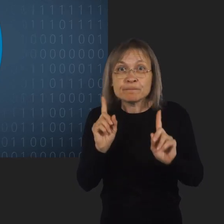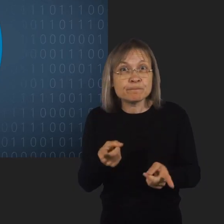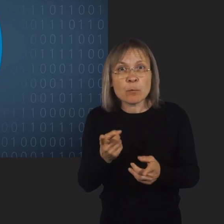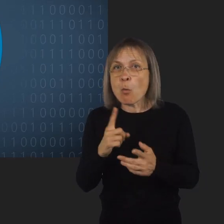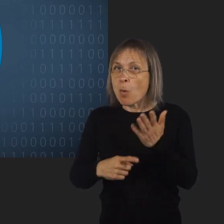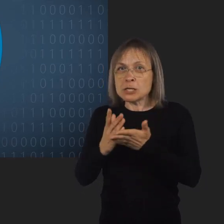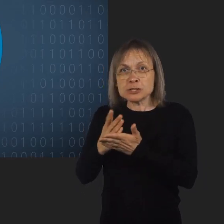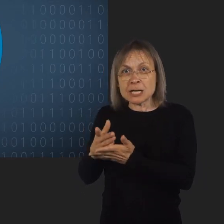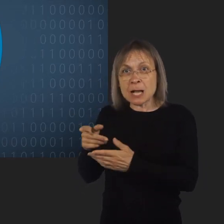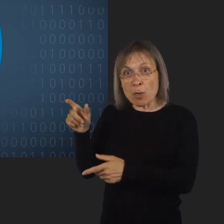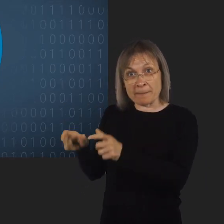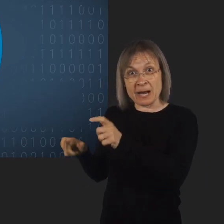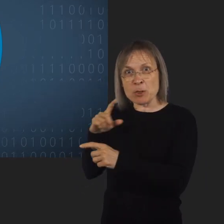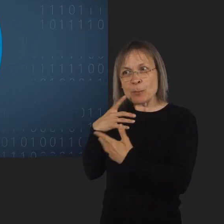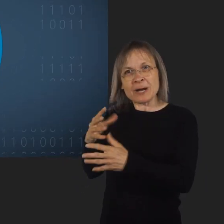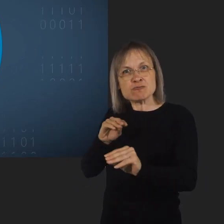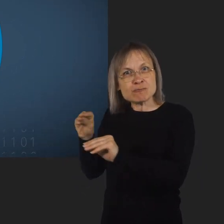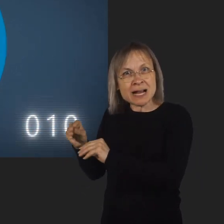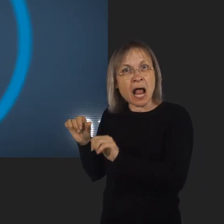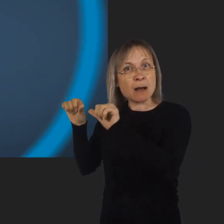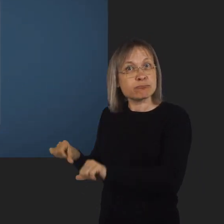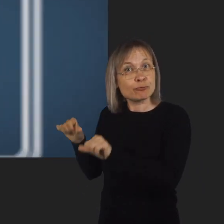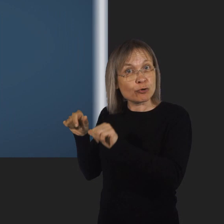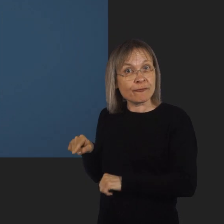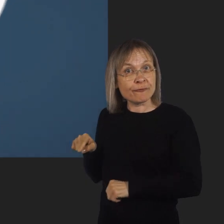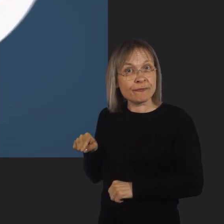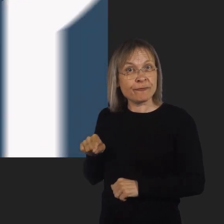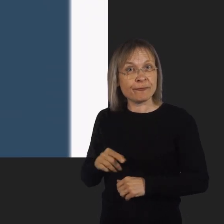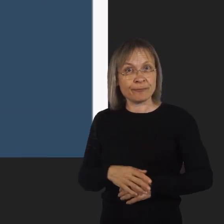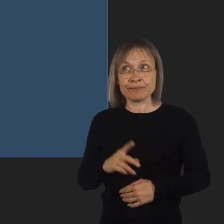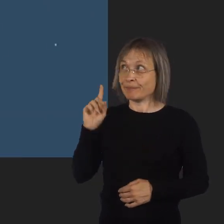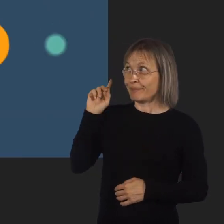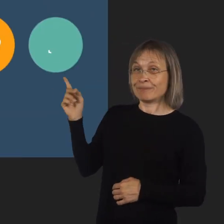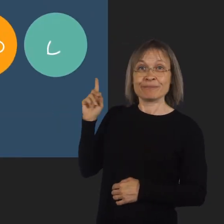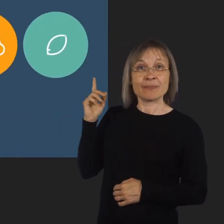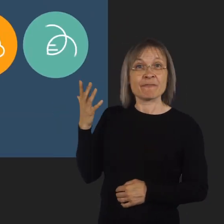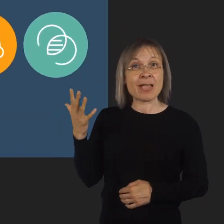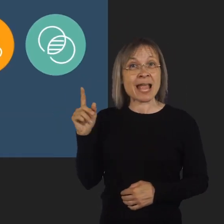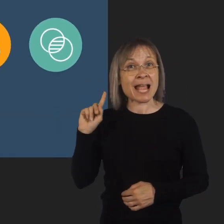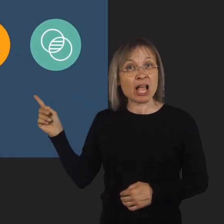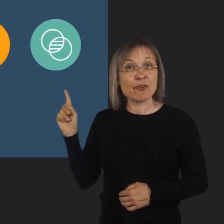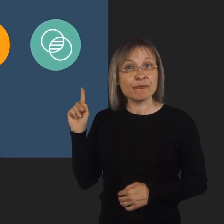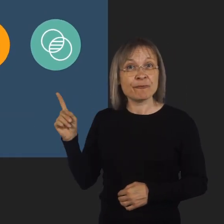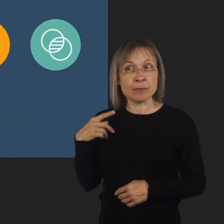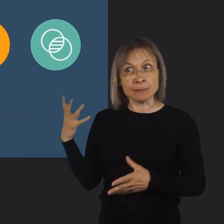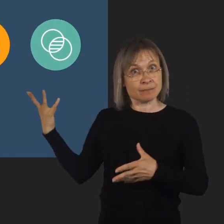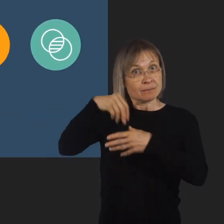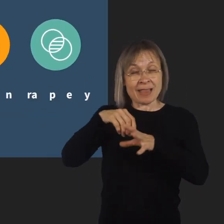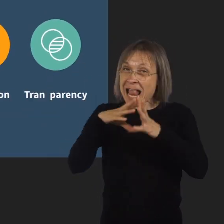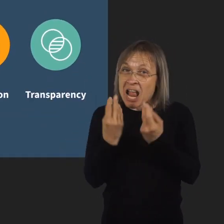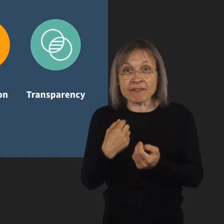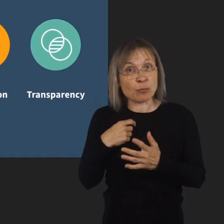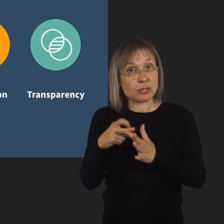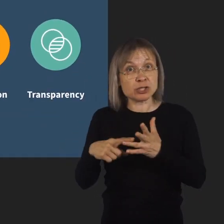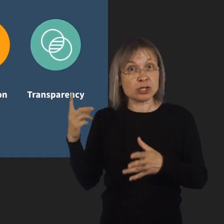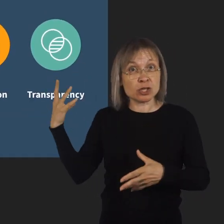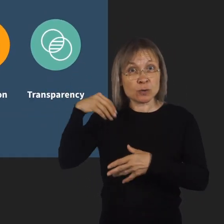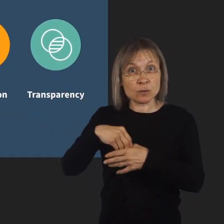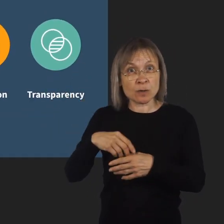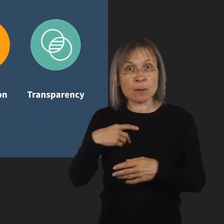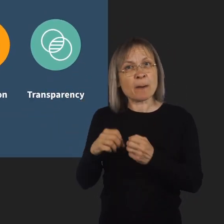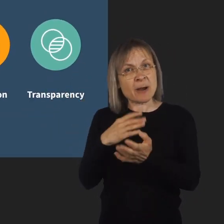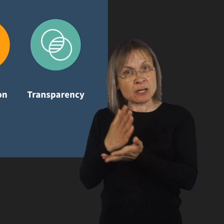de-identified and only shared with trained and approved people. Guided by our 5 core principles in everything we